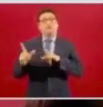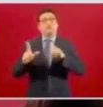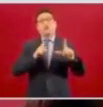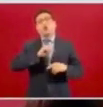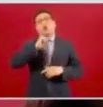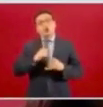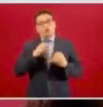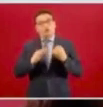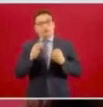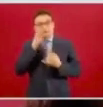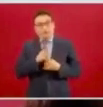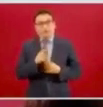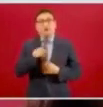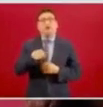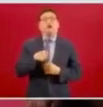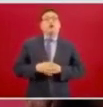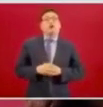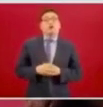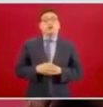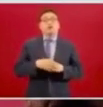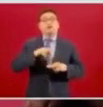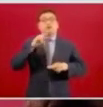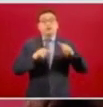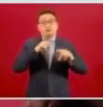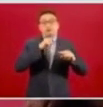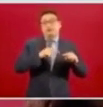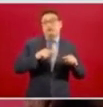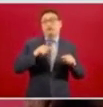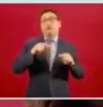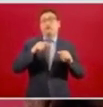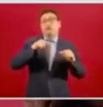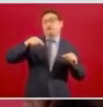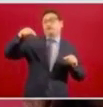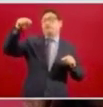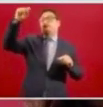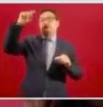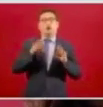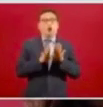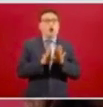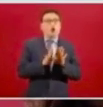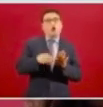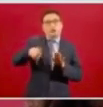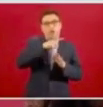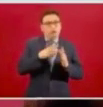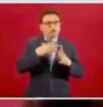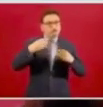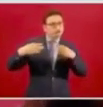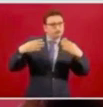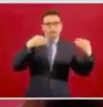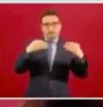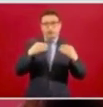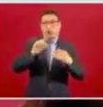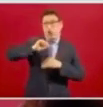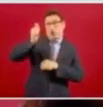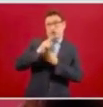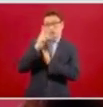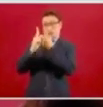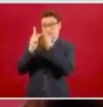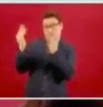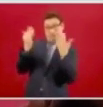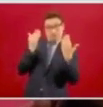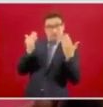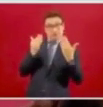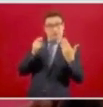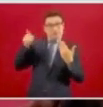homogeneously distributed along all states. Next slide is the accumulated